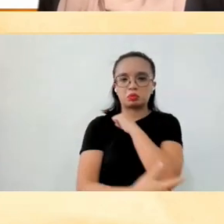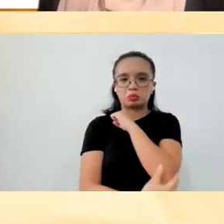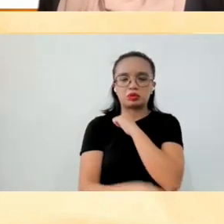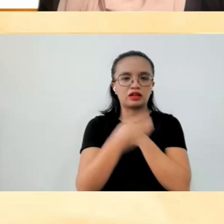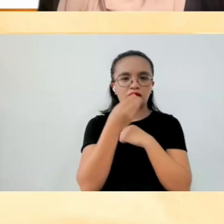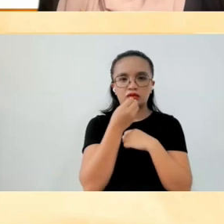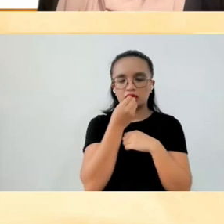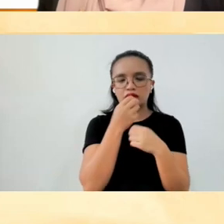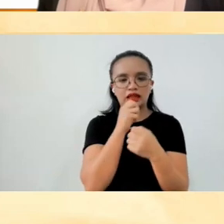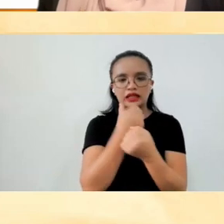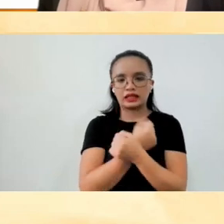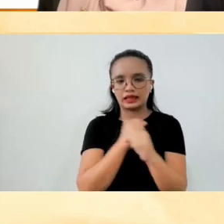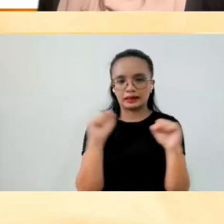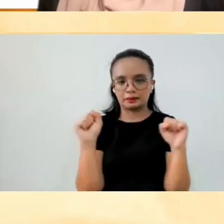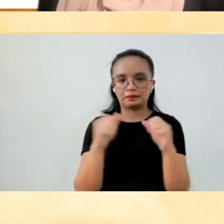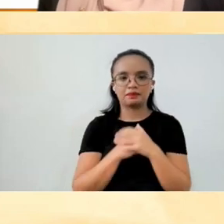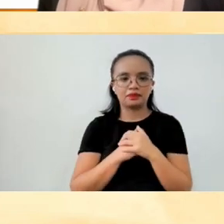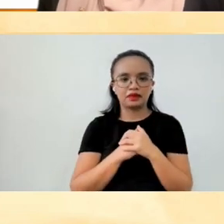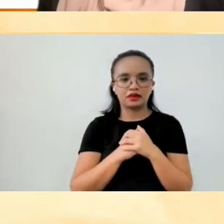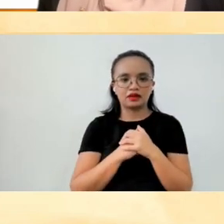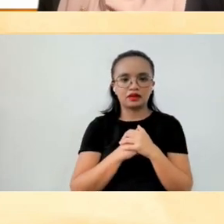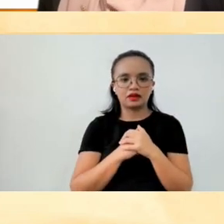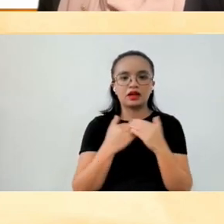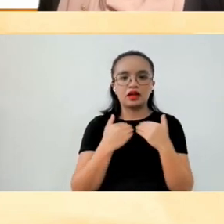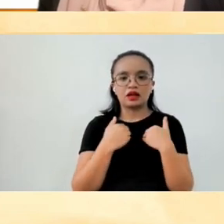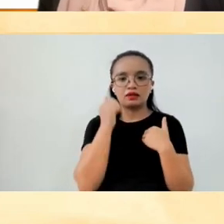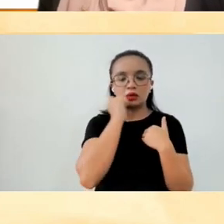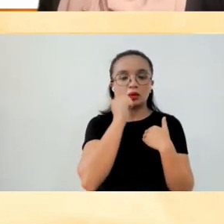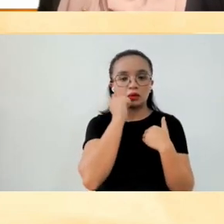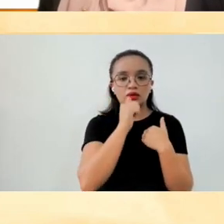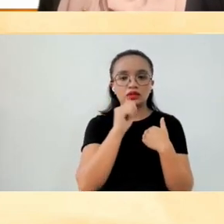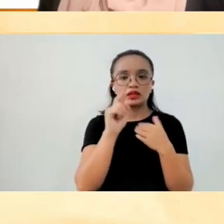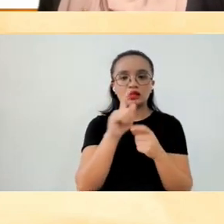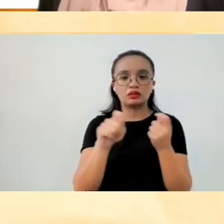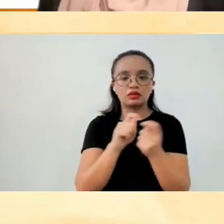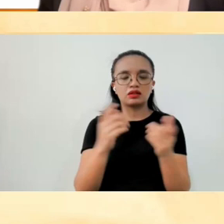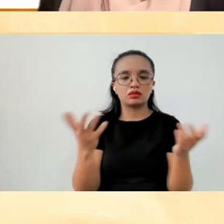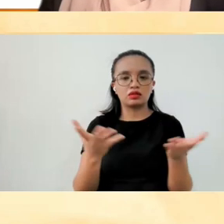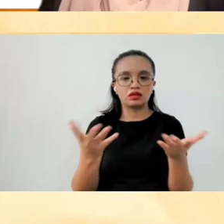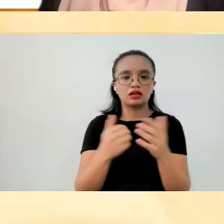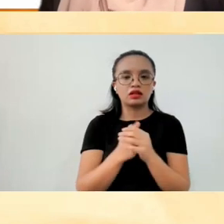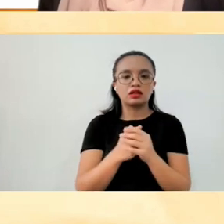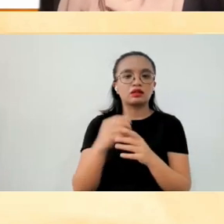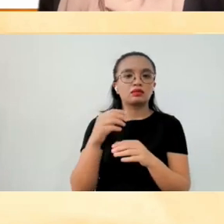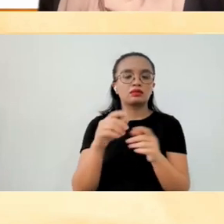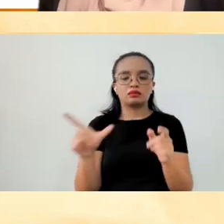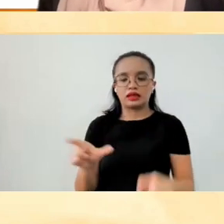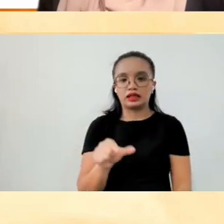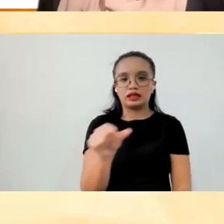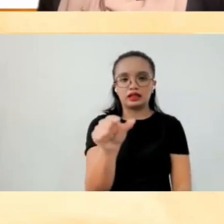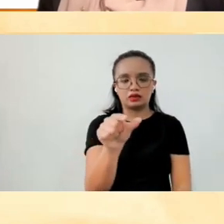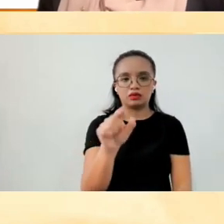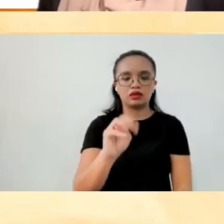insecurity levels. There's sporadic and frequent displacement, particularly in areas of Maguindanao, one of the